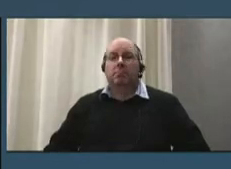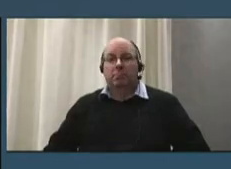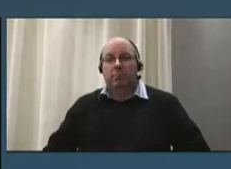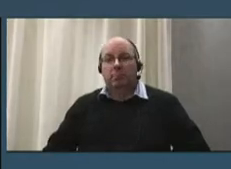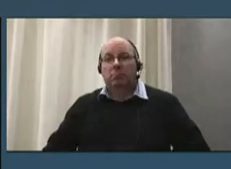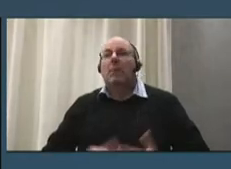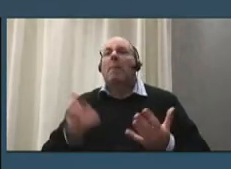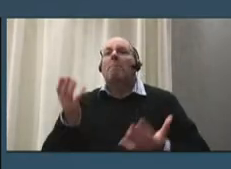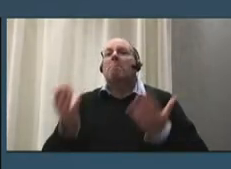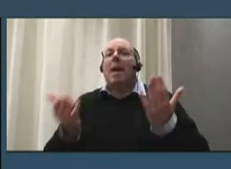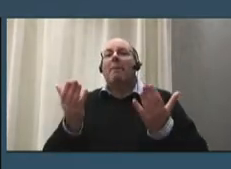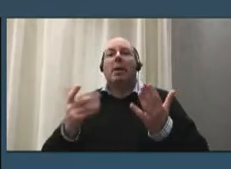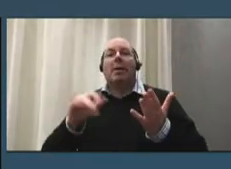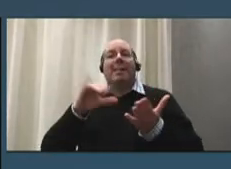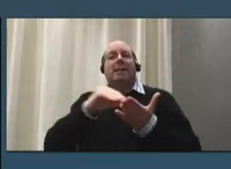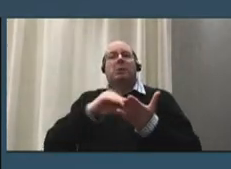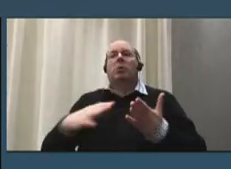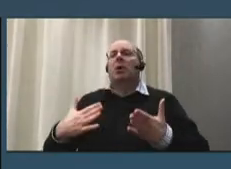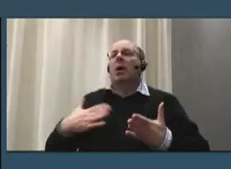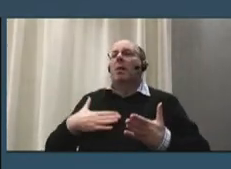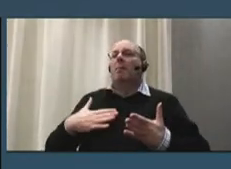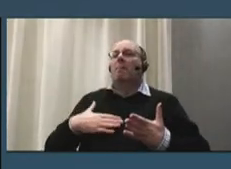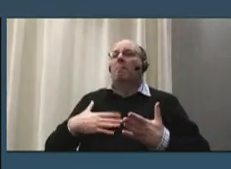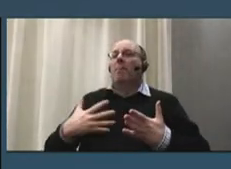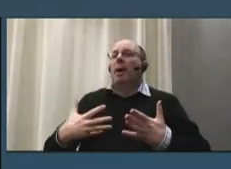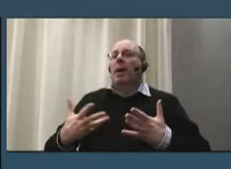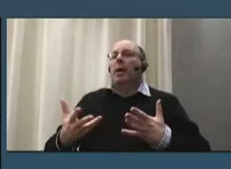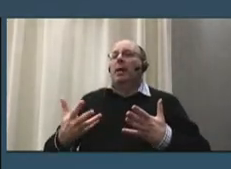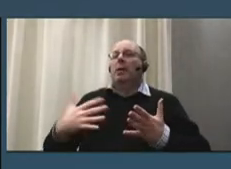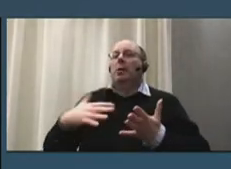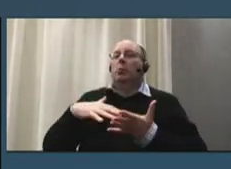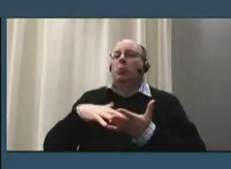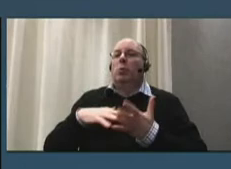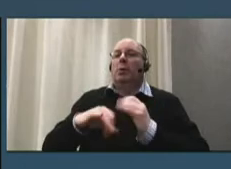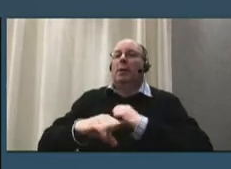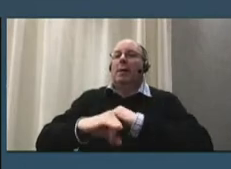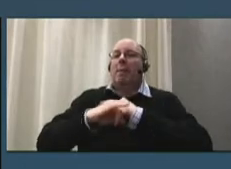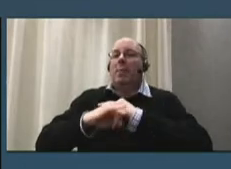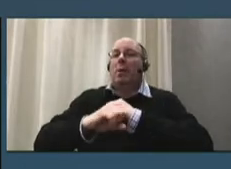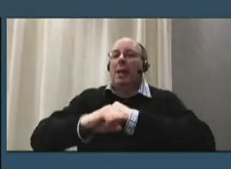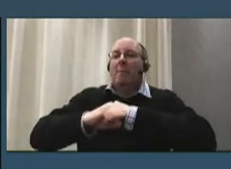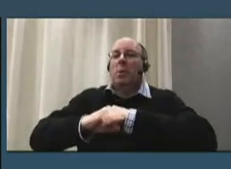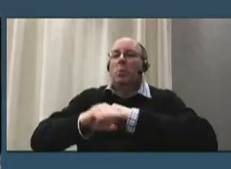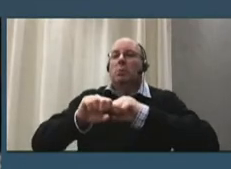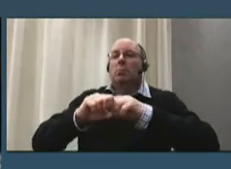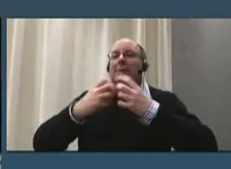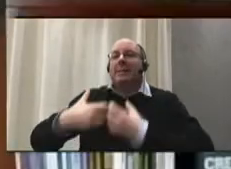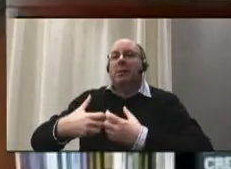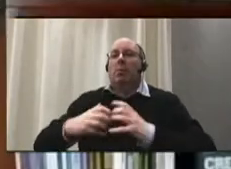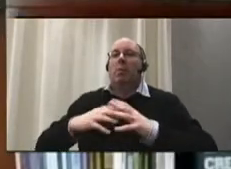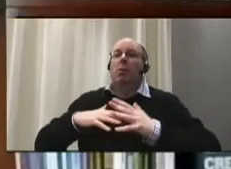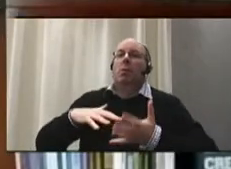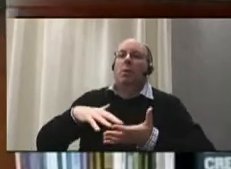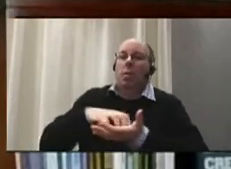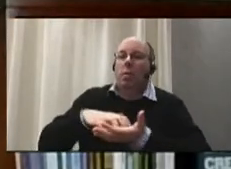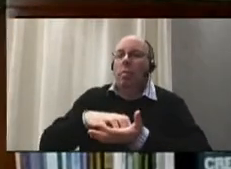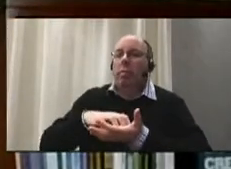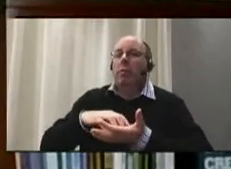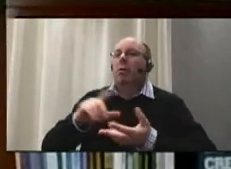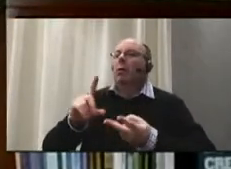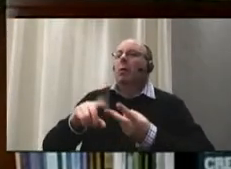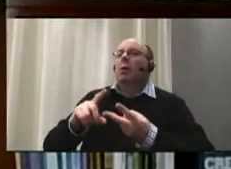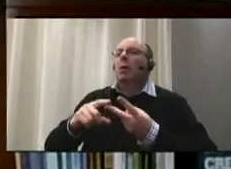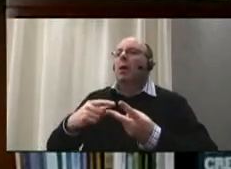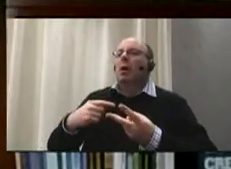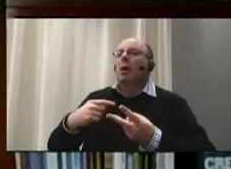their immune system, or they could live in a household with someone and they just didn't want to have the day-to-day interaction of a child going to school. But of course, we have limits on the virtual